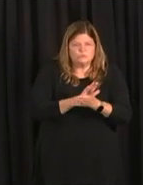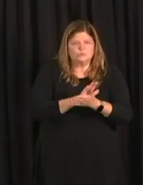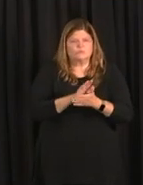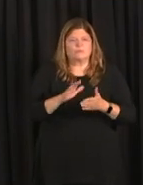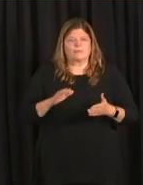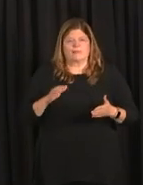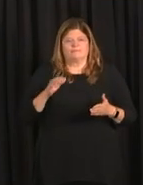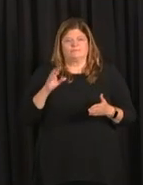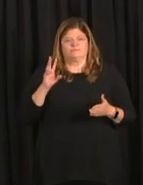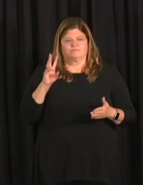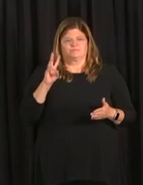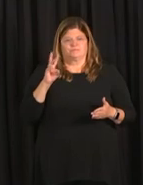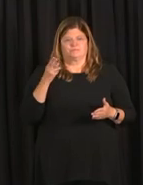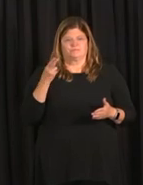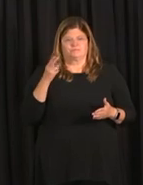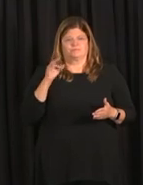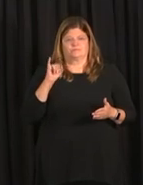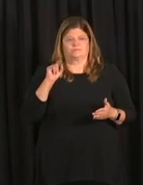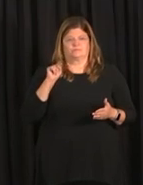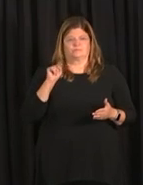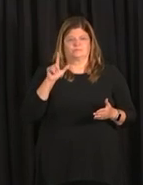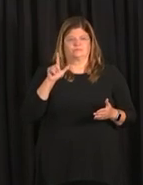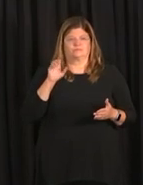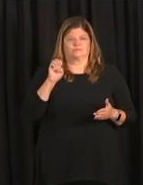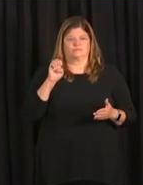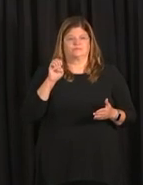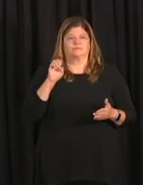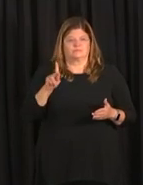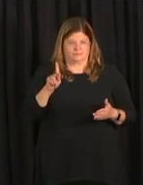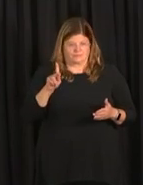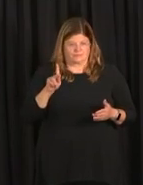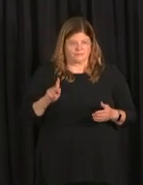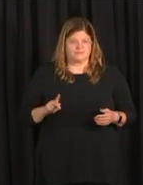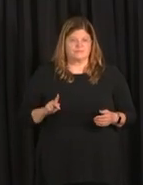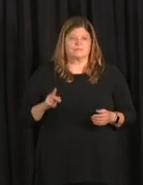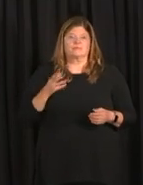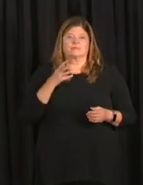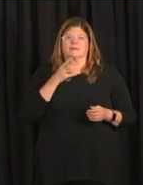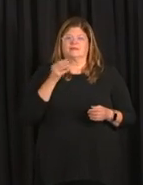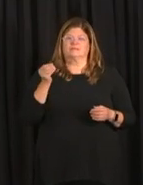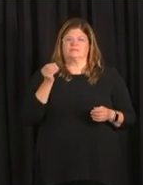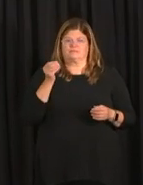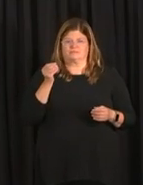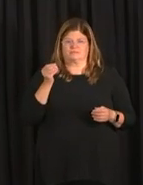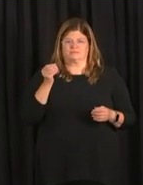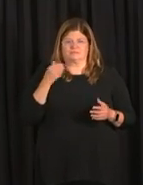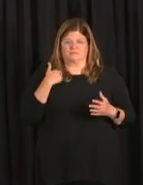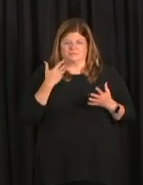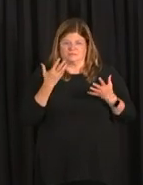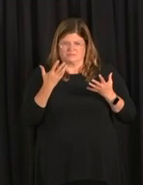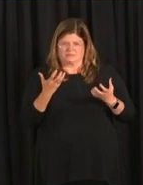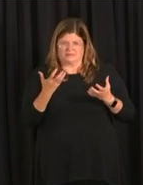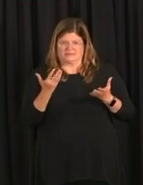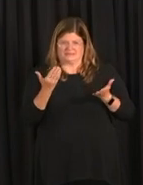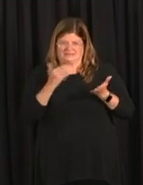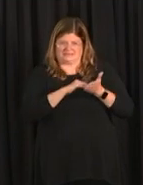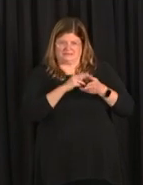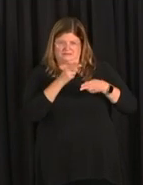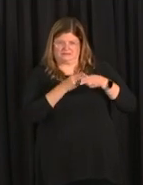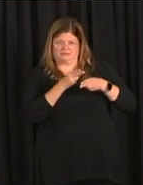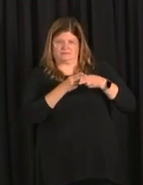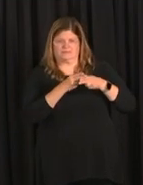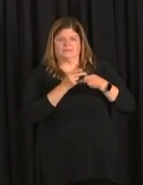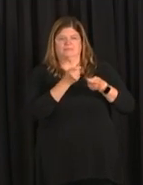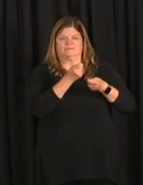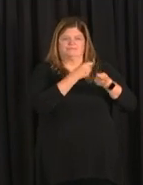declaring the official flying mammal for the district as the big brown bat, a measure